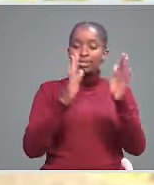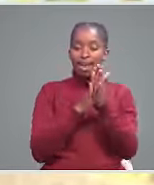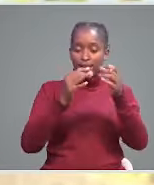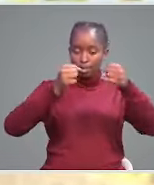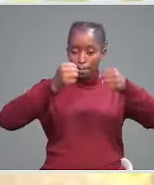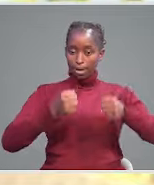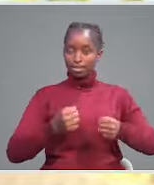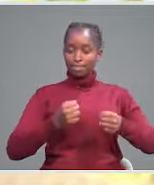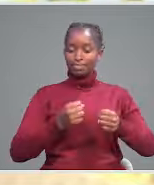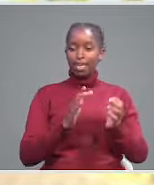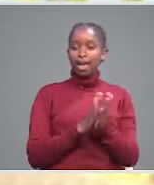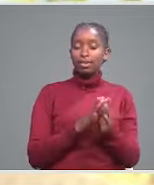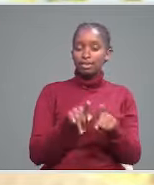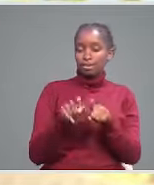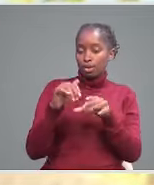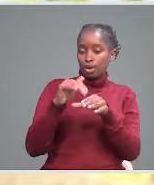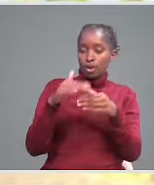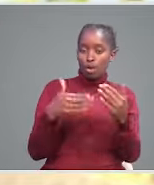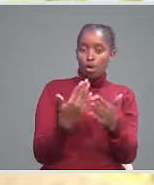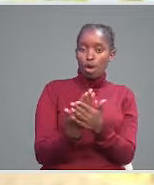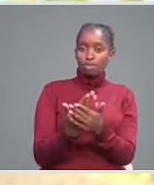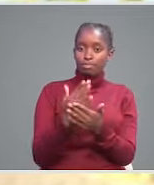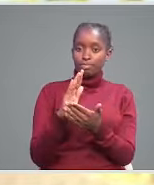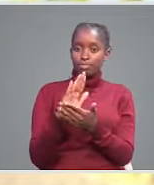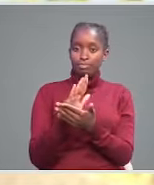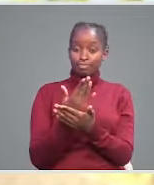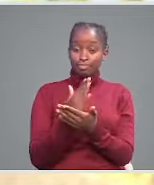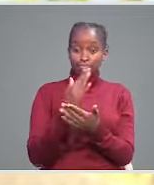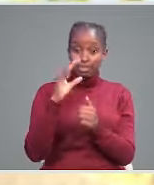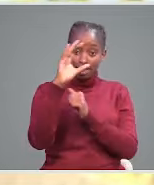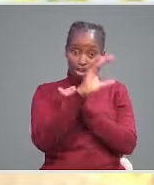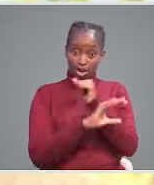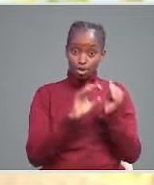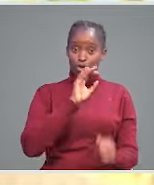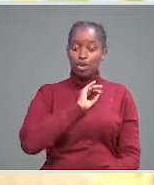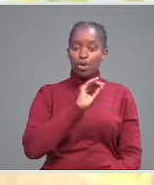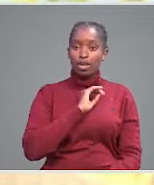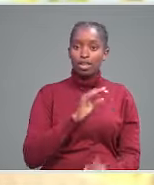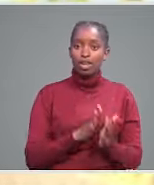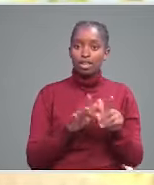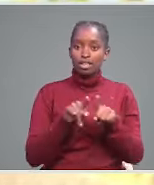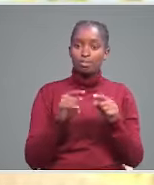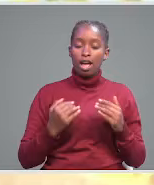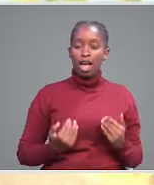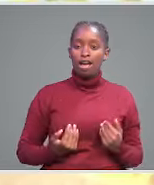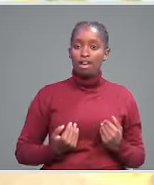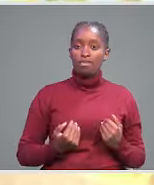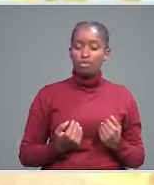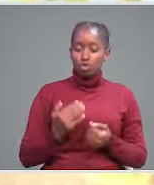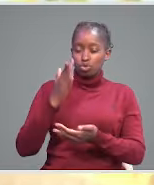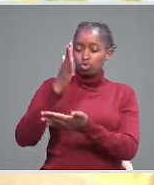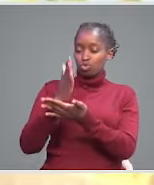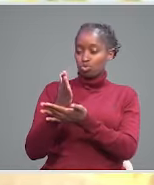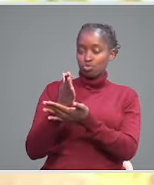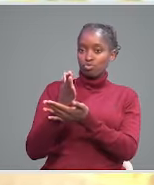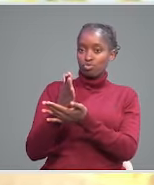and across every part of our country, and a loyal steward